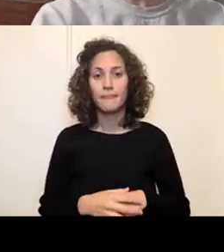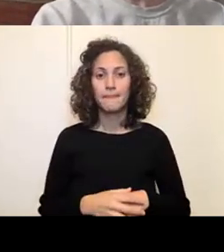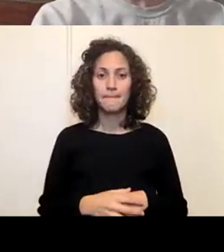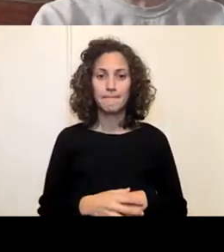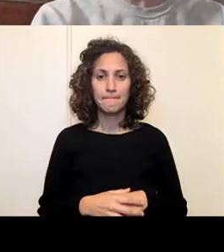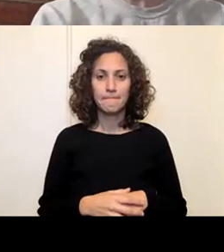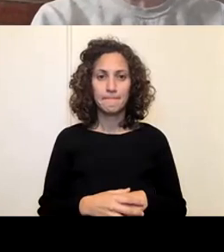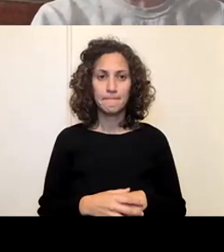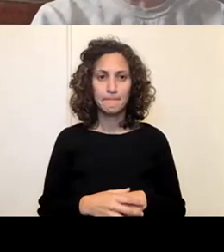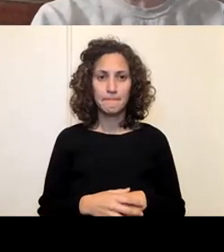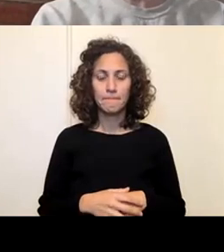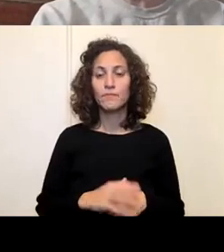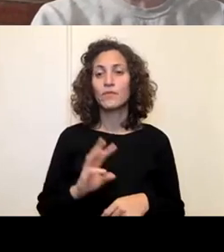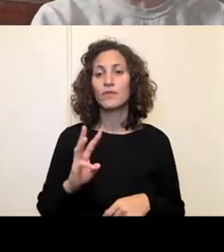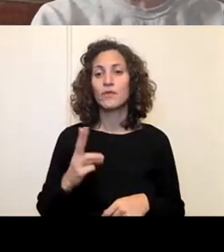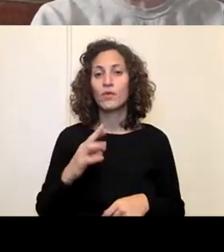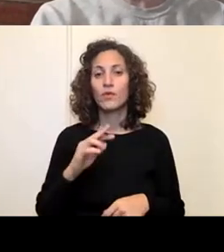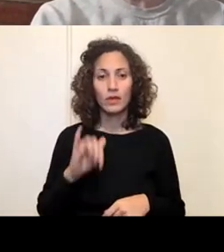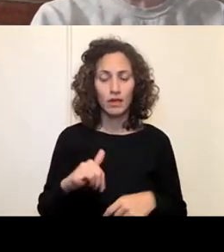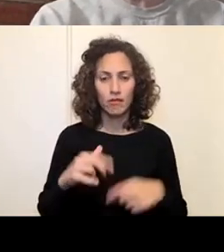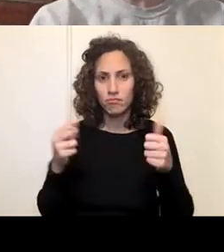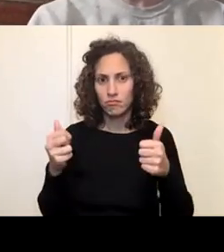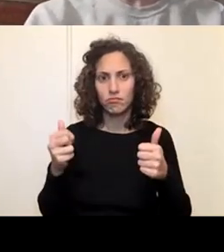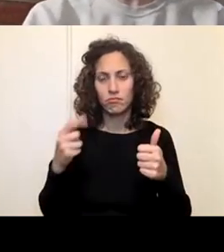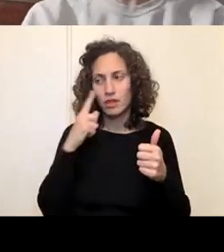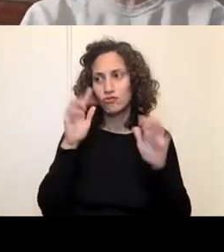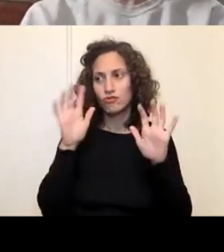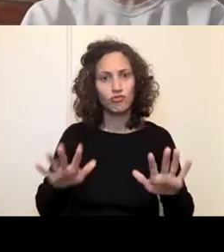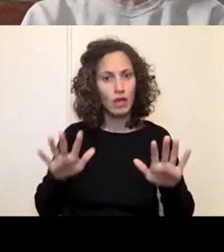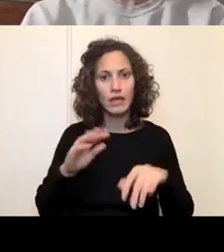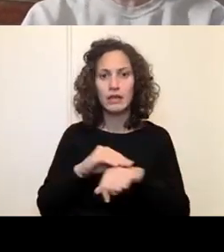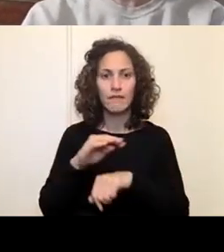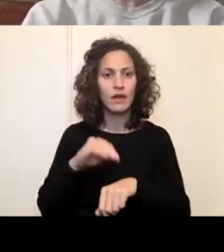I think that's great. I think that's great advice to